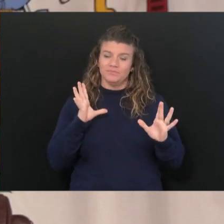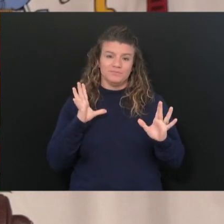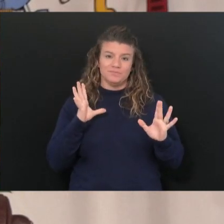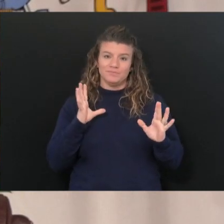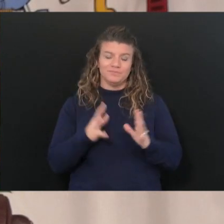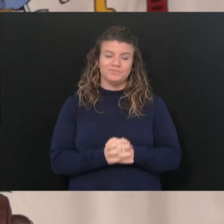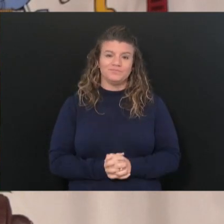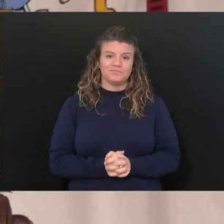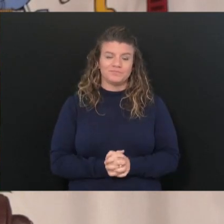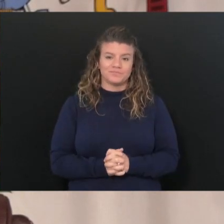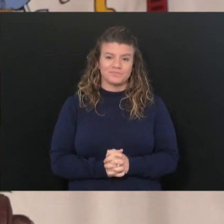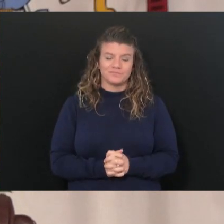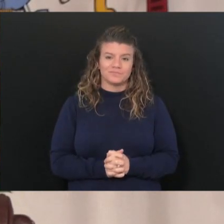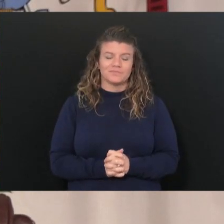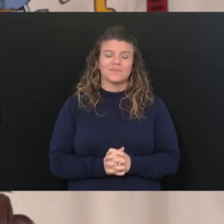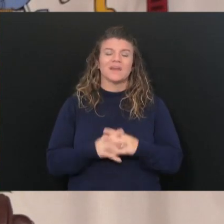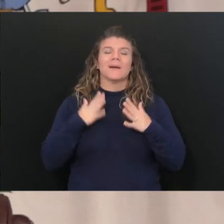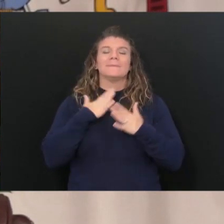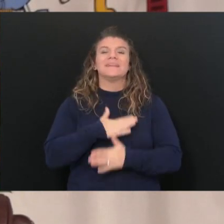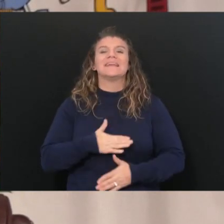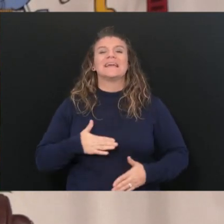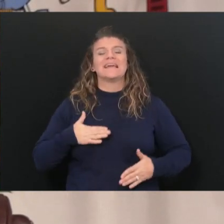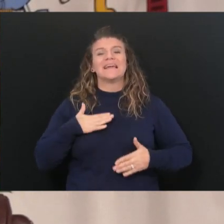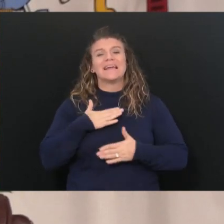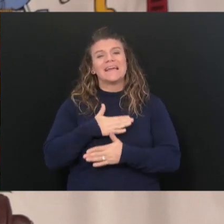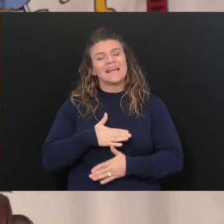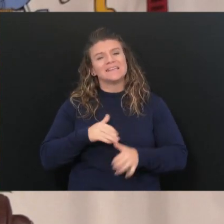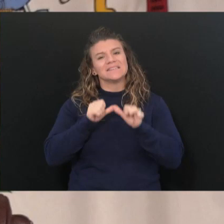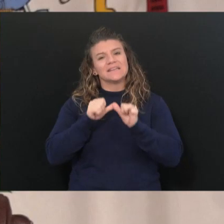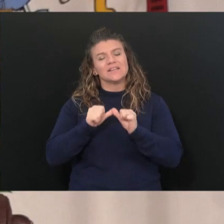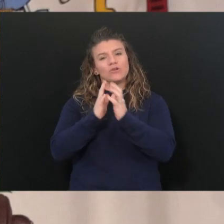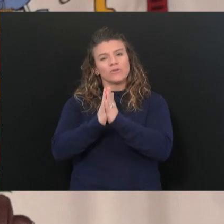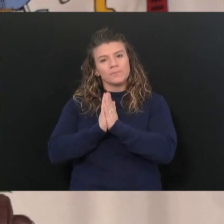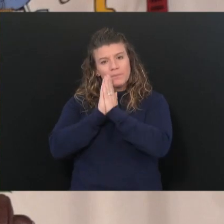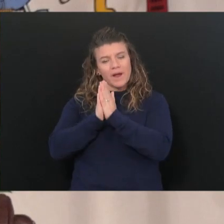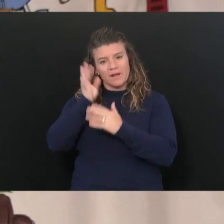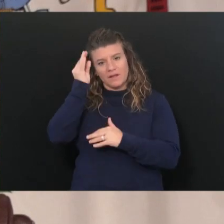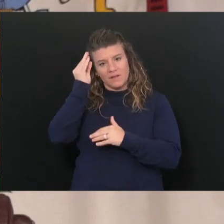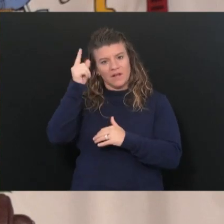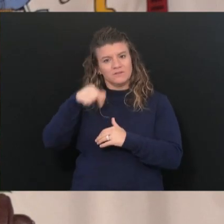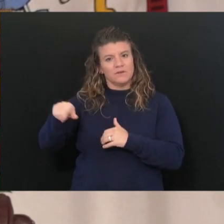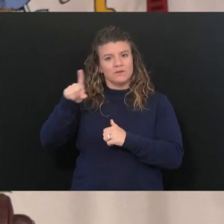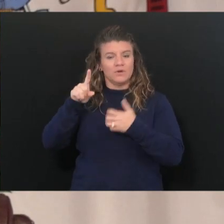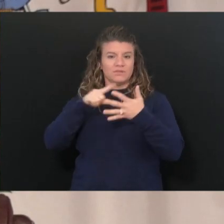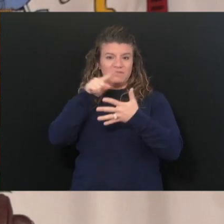So please, please, please keep them in your thoughts and prayers. And